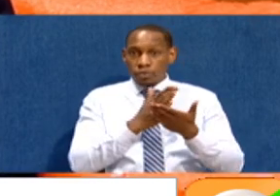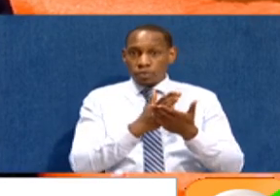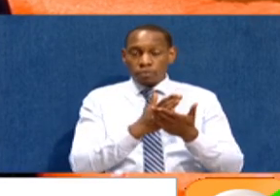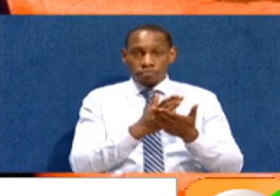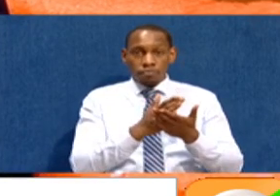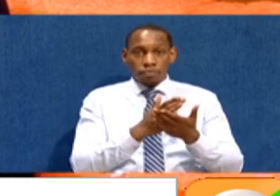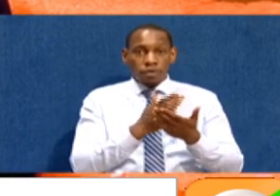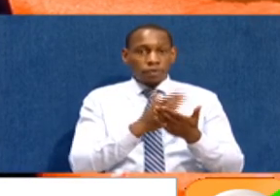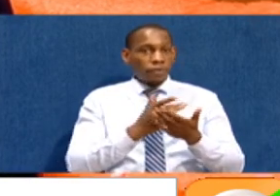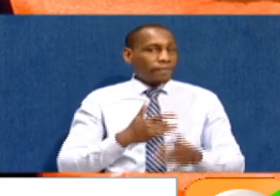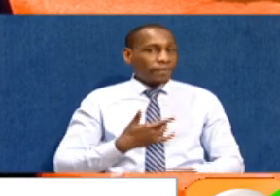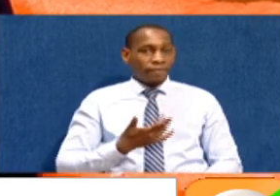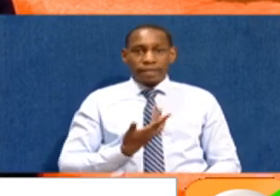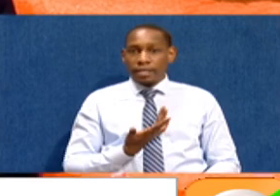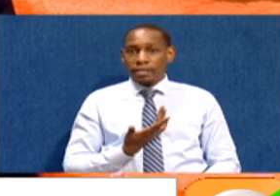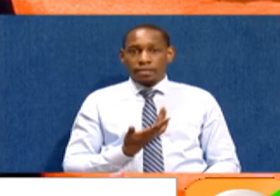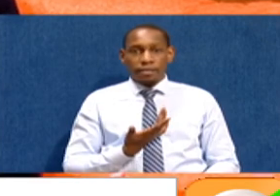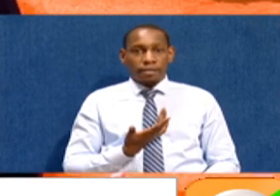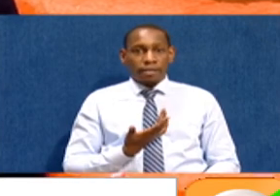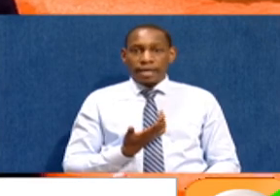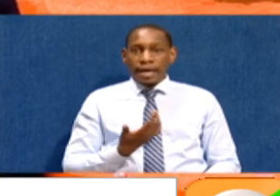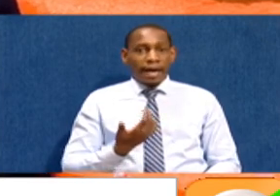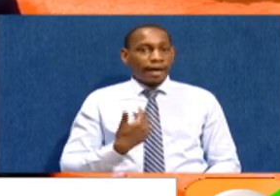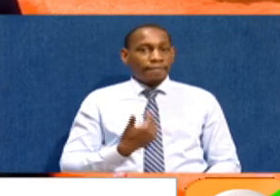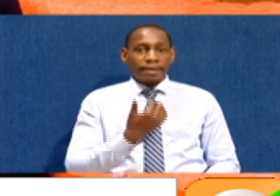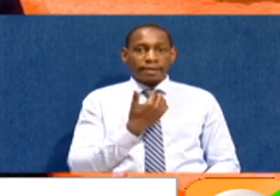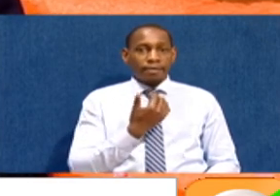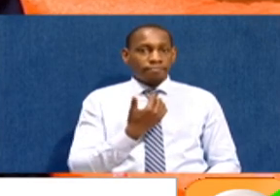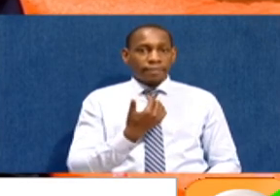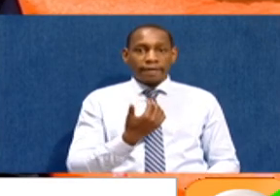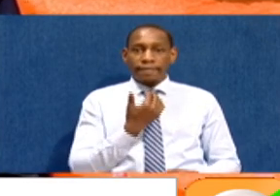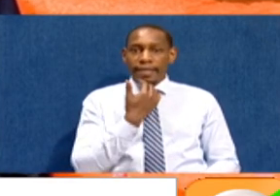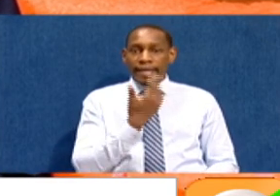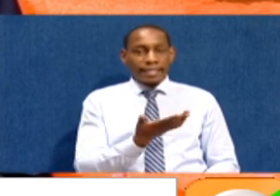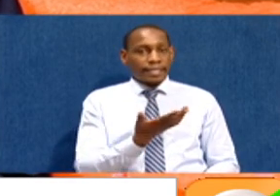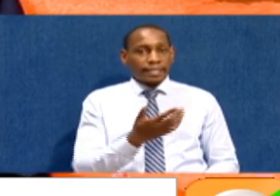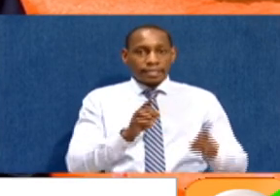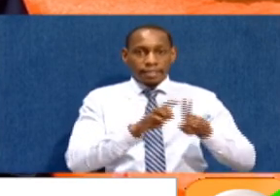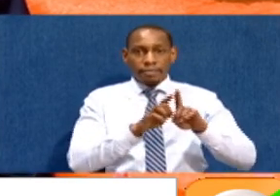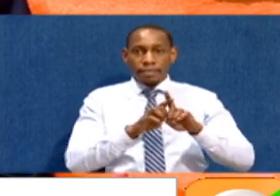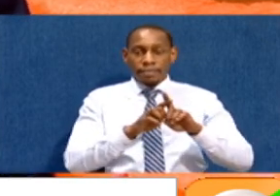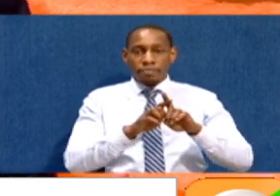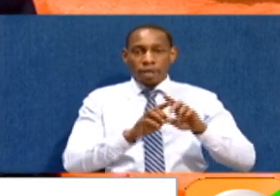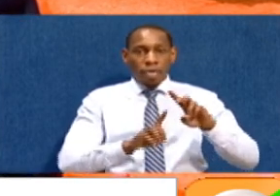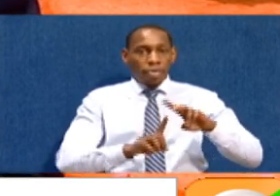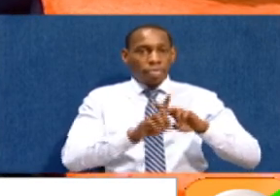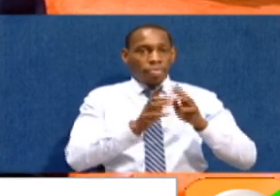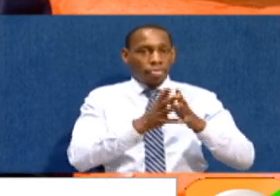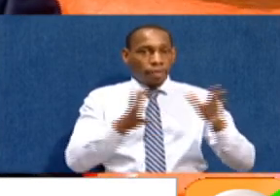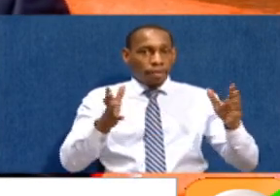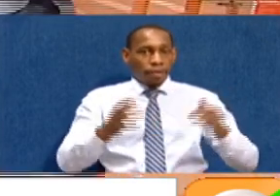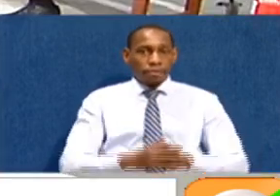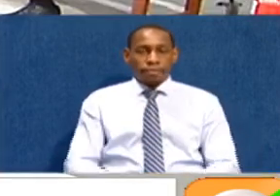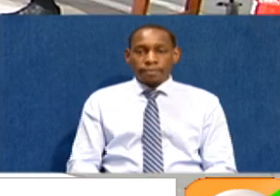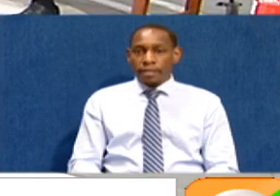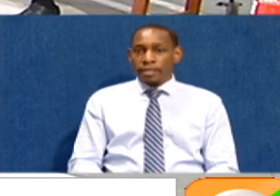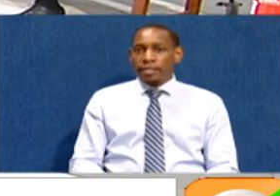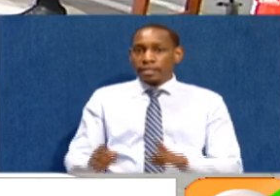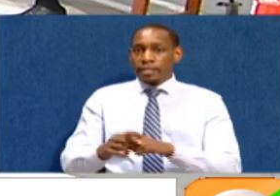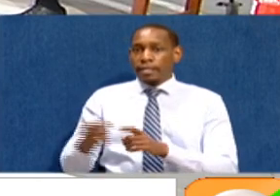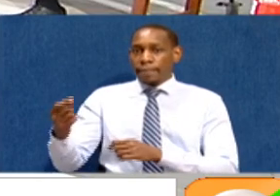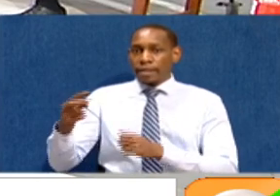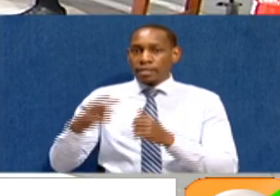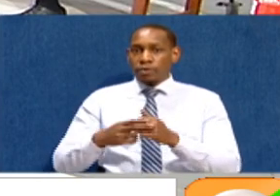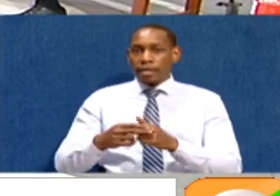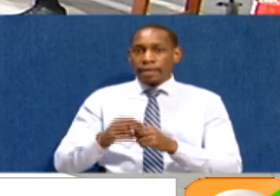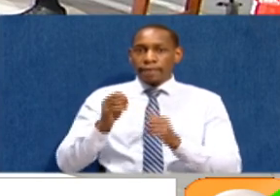disillusioned. They are going to feel like they have nothing to lose, and they are going to storm the Bastille. As in July 14th,